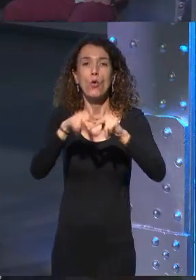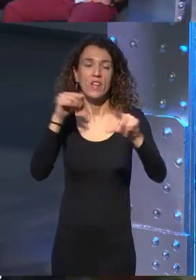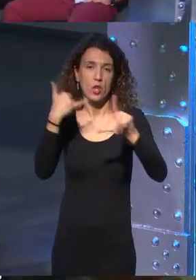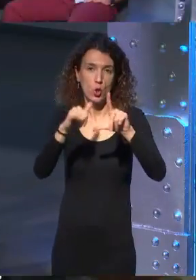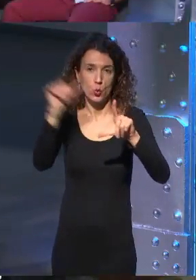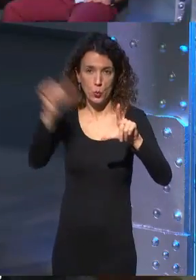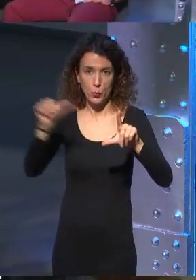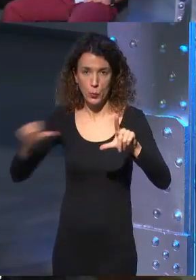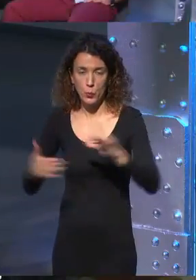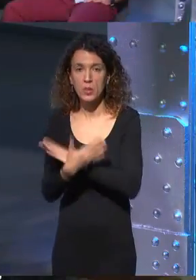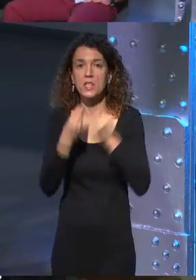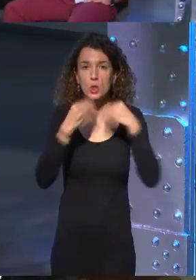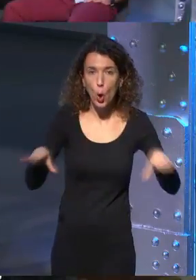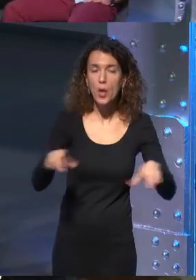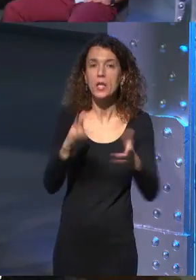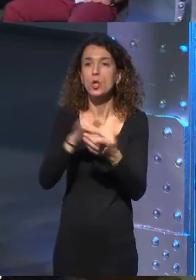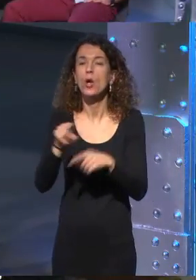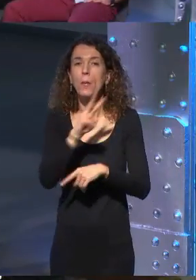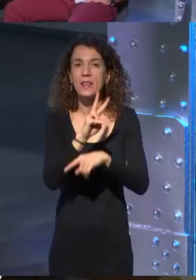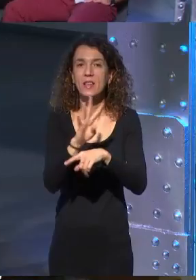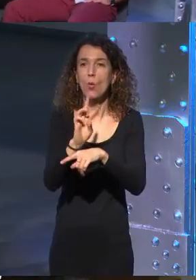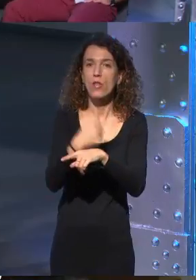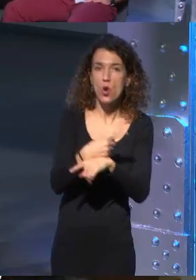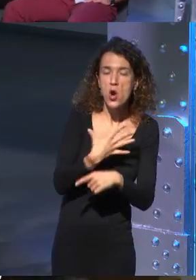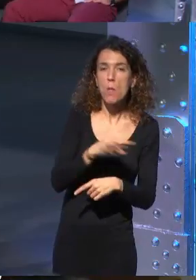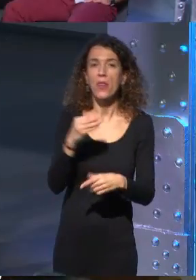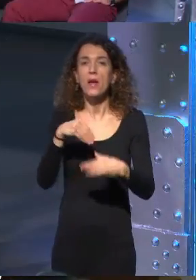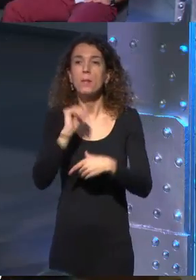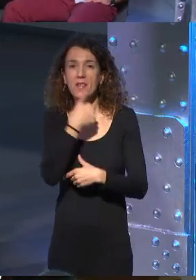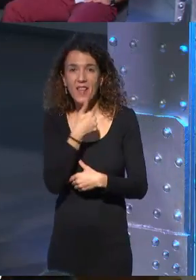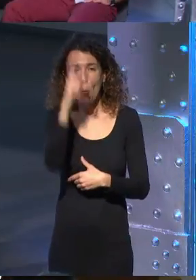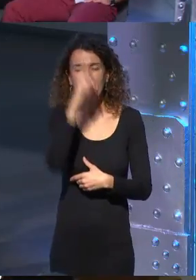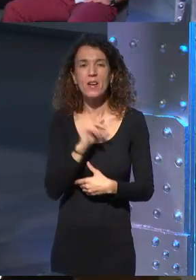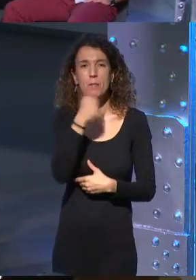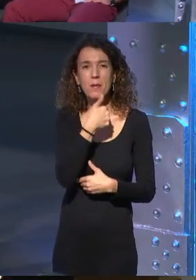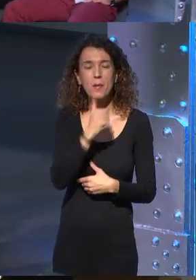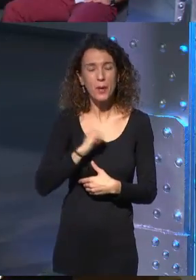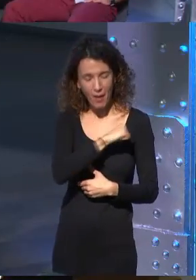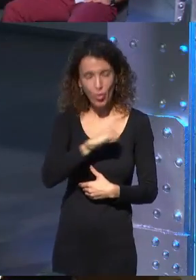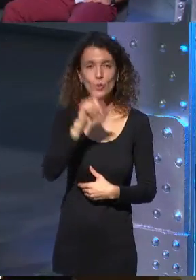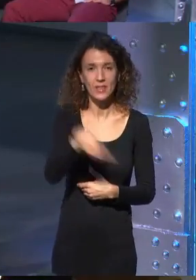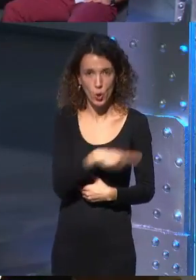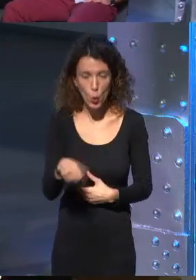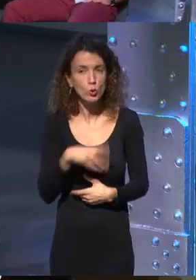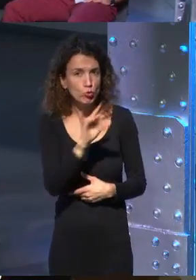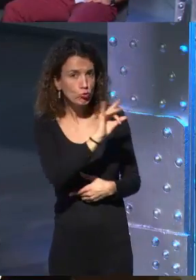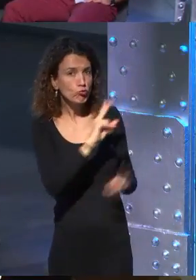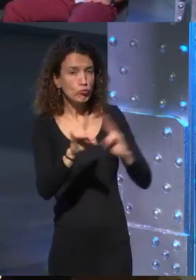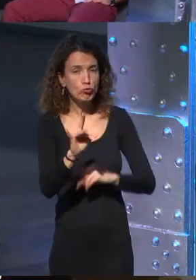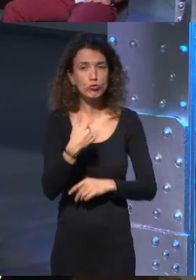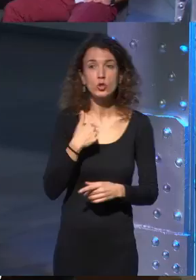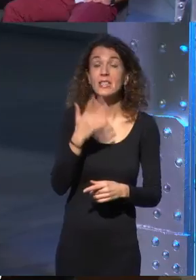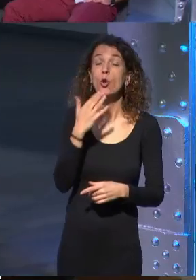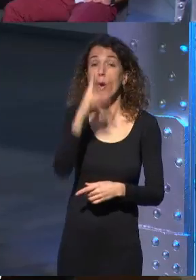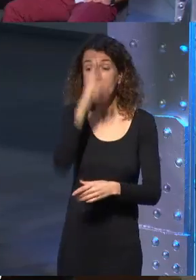I use Instagram, and I sometimes watch videos on YouTube, and you put stories, 24-hour stories, etc. Is your profile